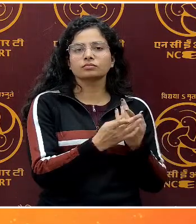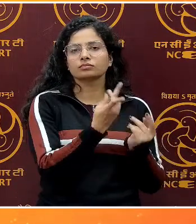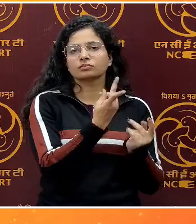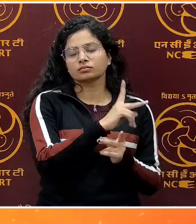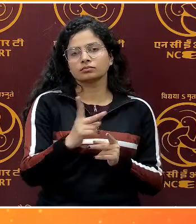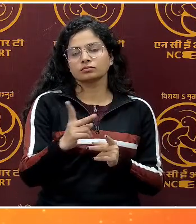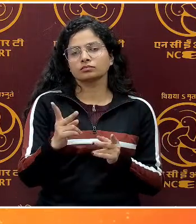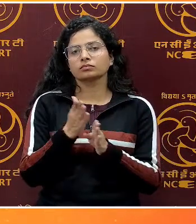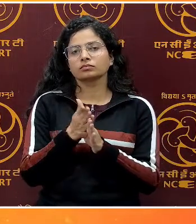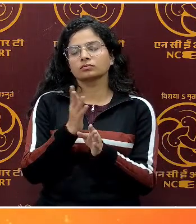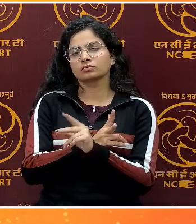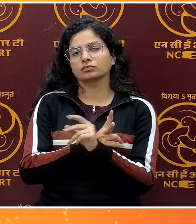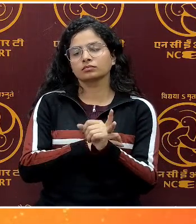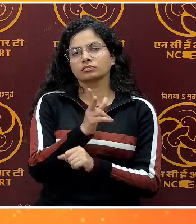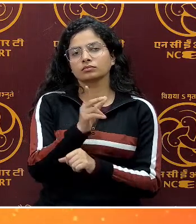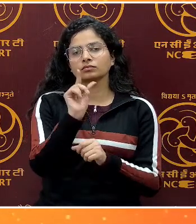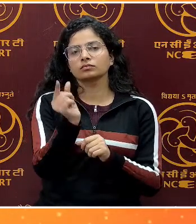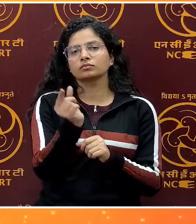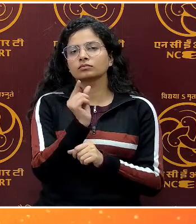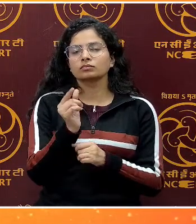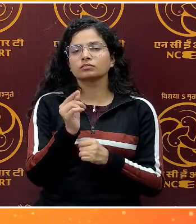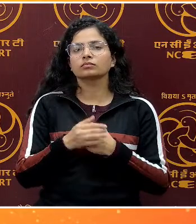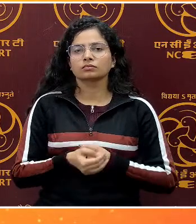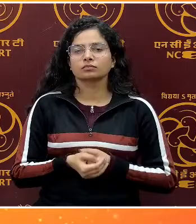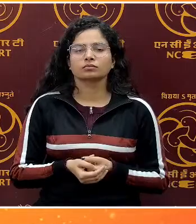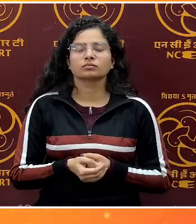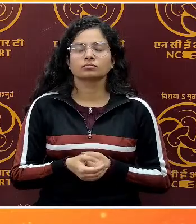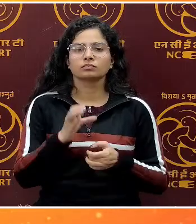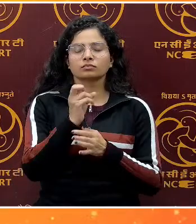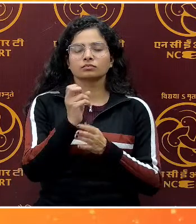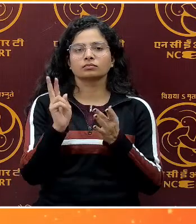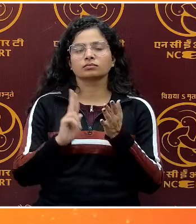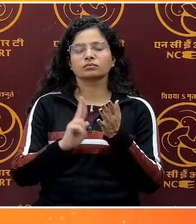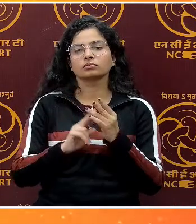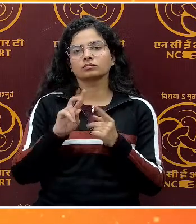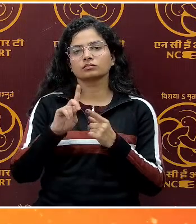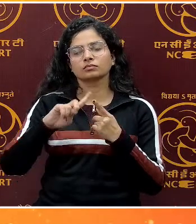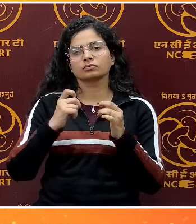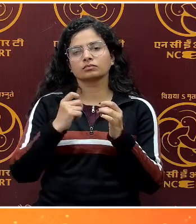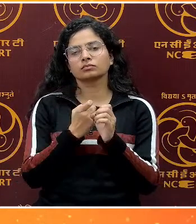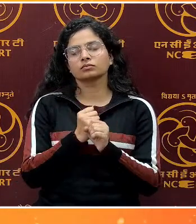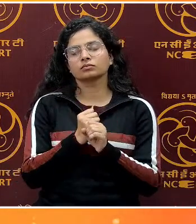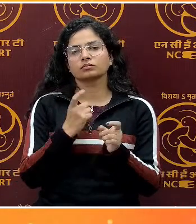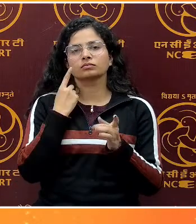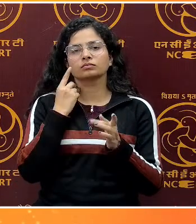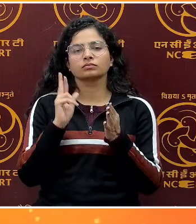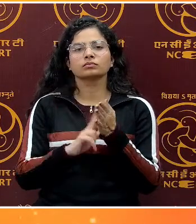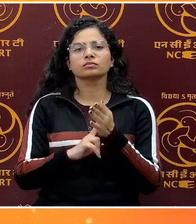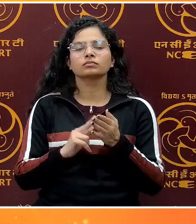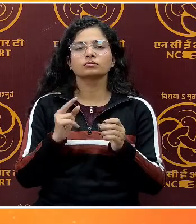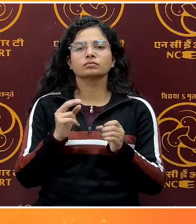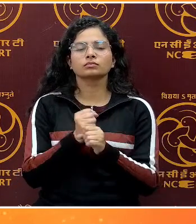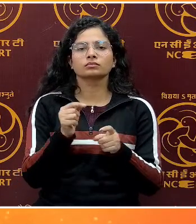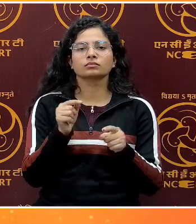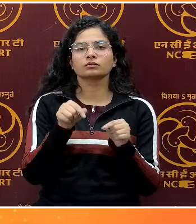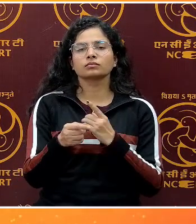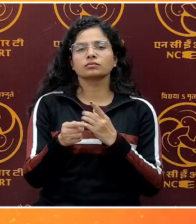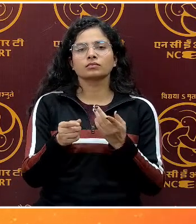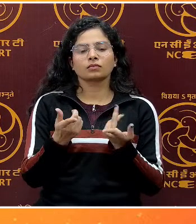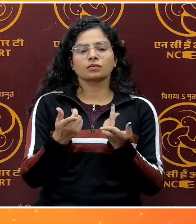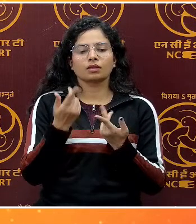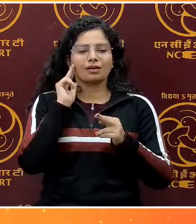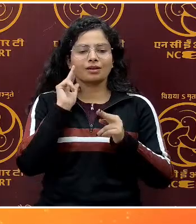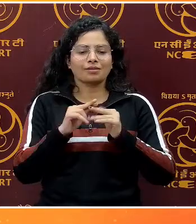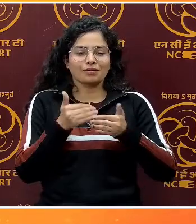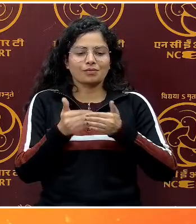where they are used because of their converging property, they are used by dentists. So to see the enlarged image of